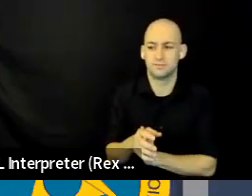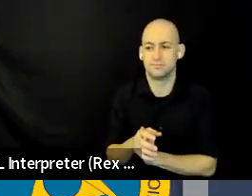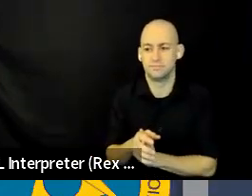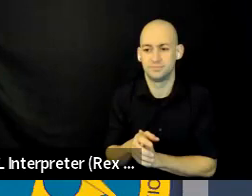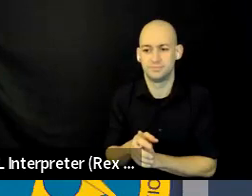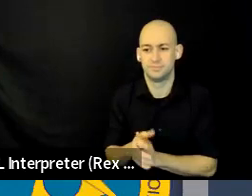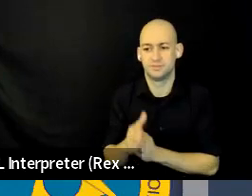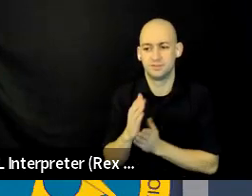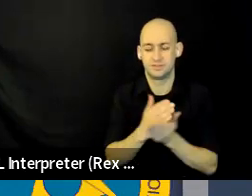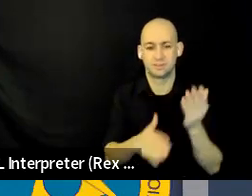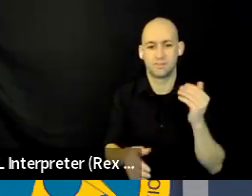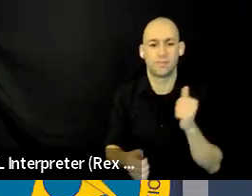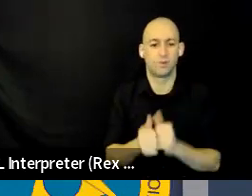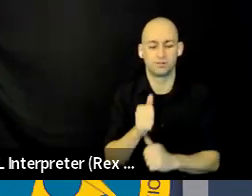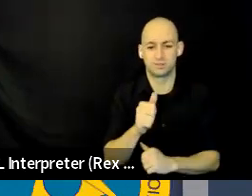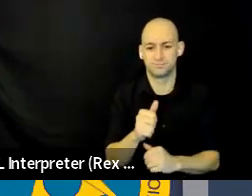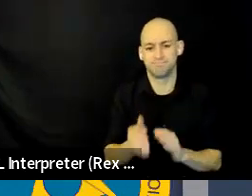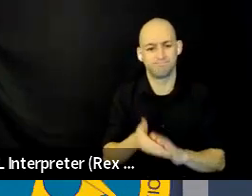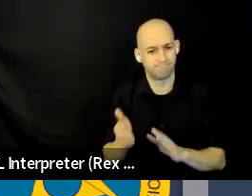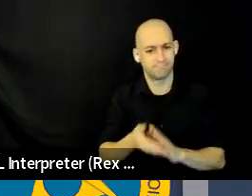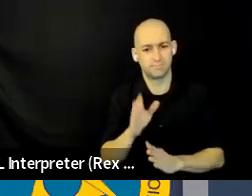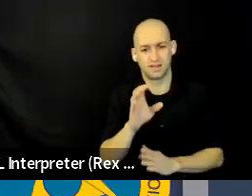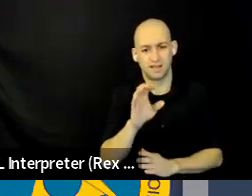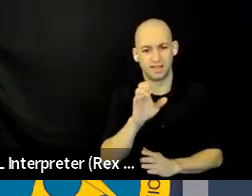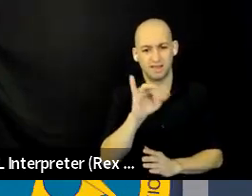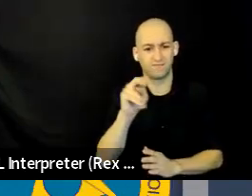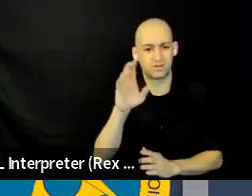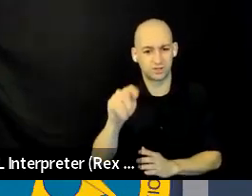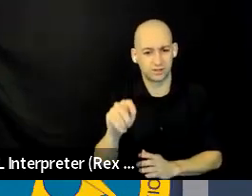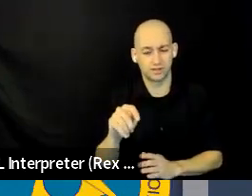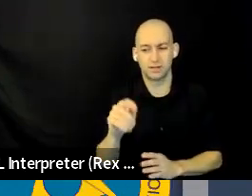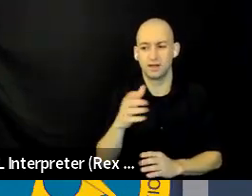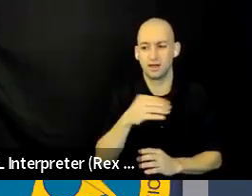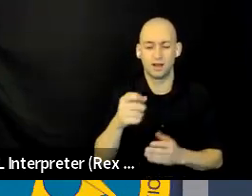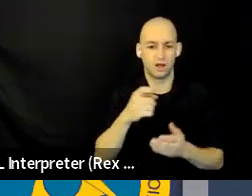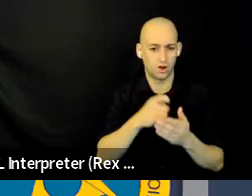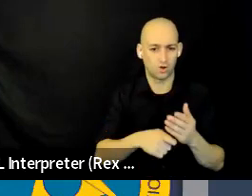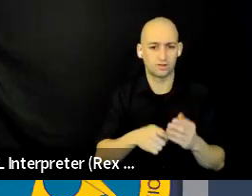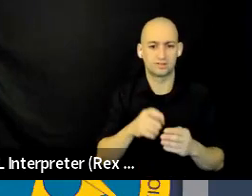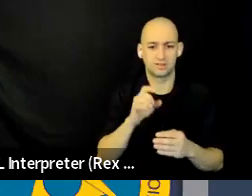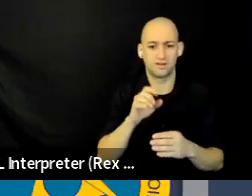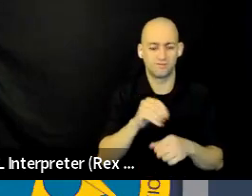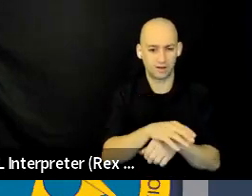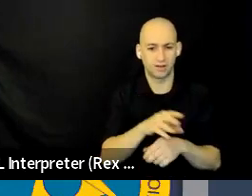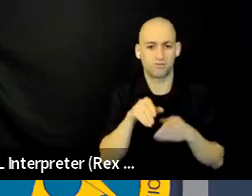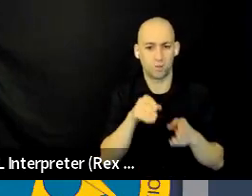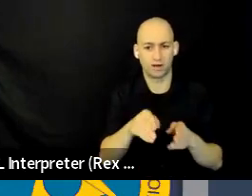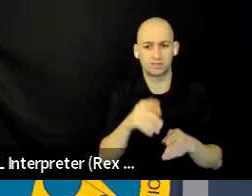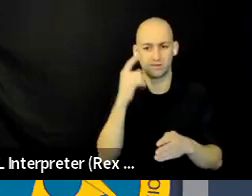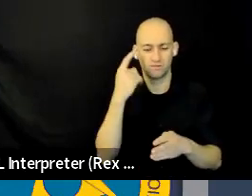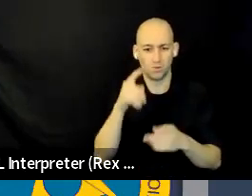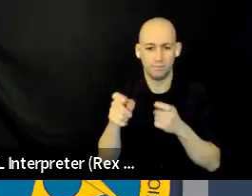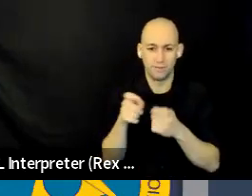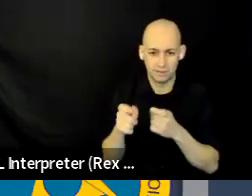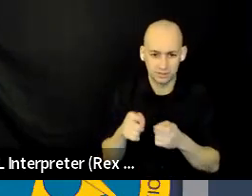most efficient and cost-effective ways of addressing freight bottlenecks. Unfortunately, CSIS seems to want to limit highway